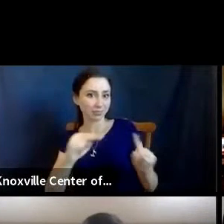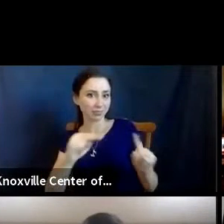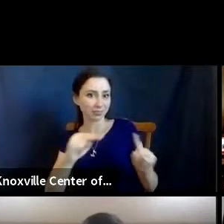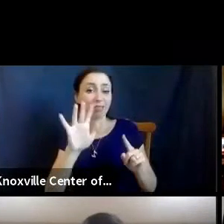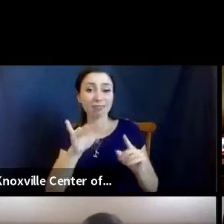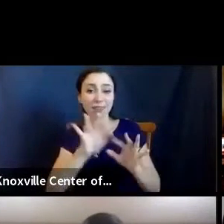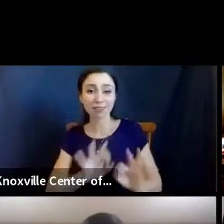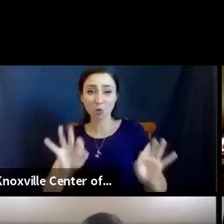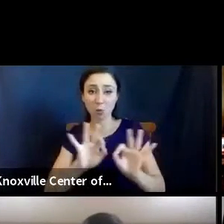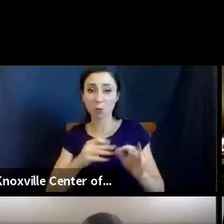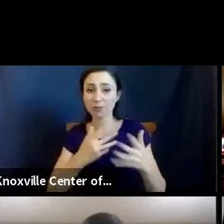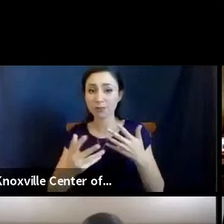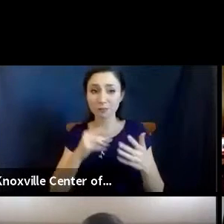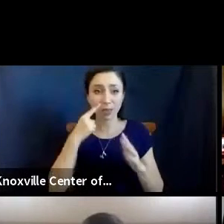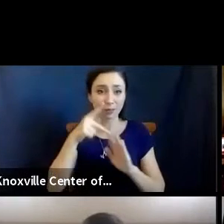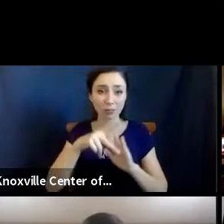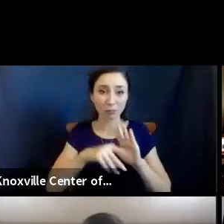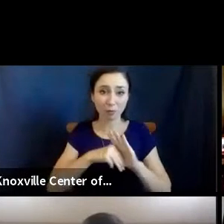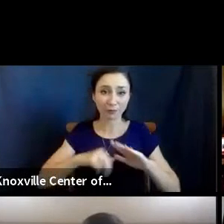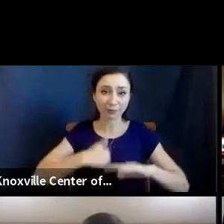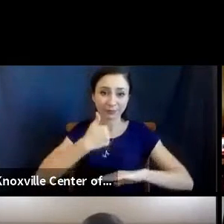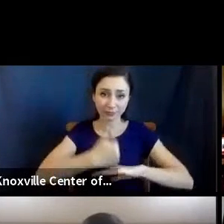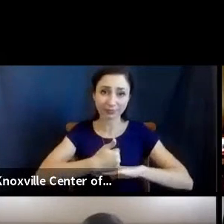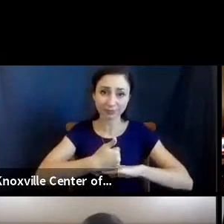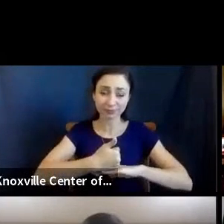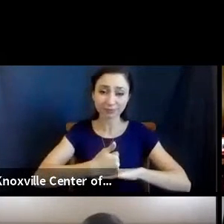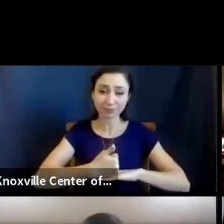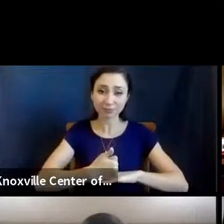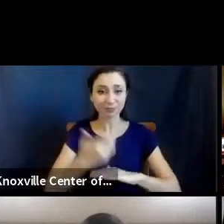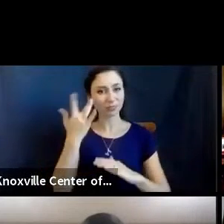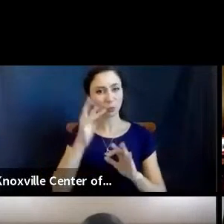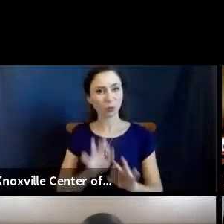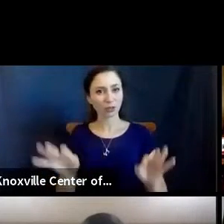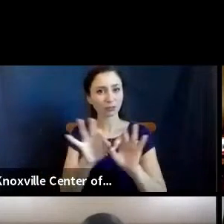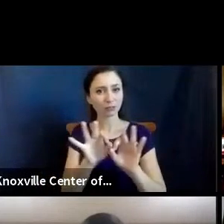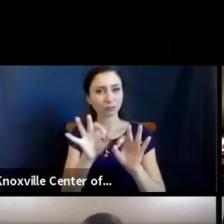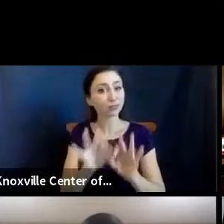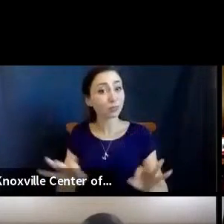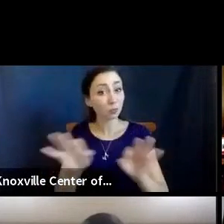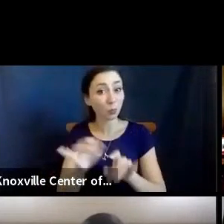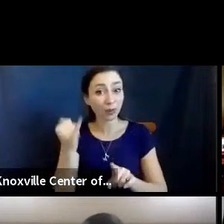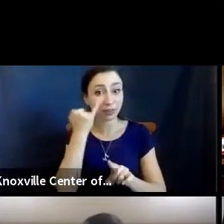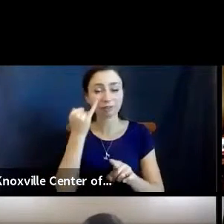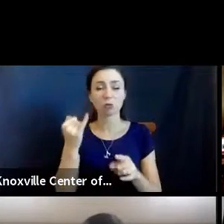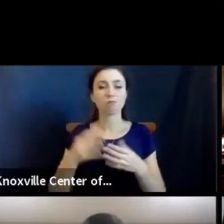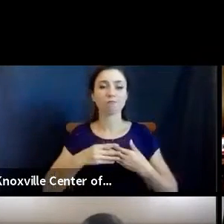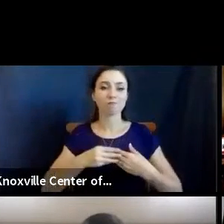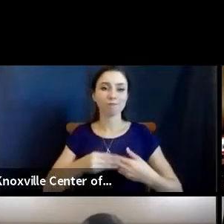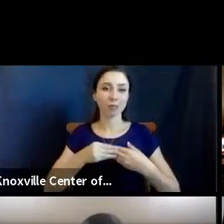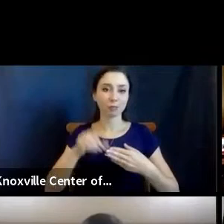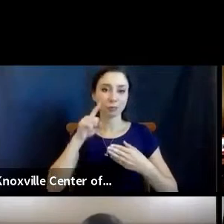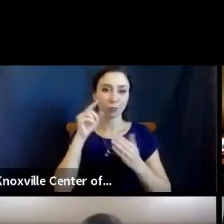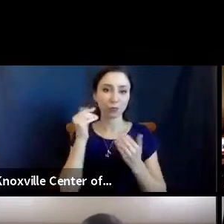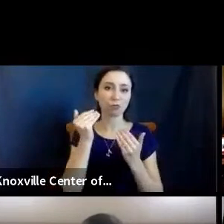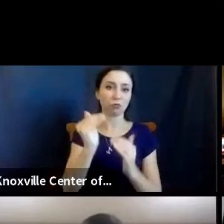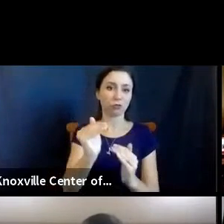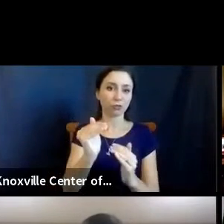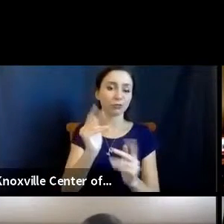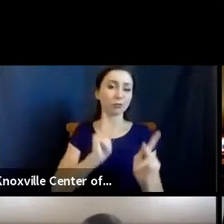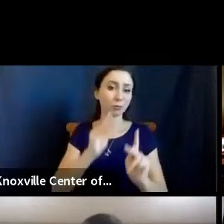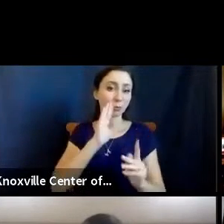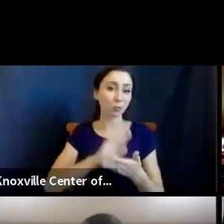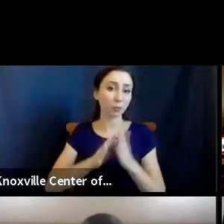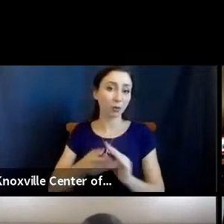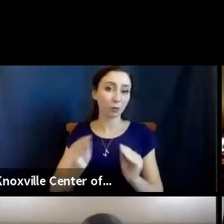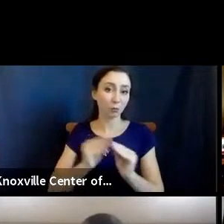environment the policy environment that's in place. So why is this important? It's important because if you loosen restrictions, yes, some people will be happier. Your bar owners